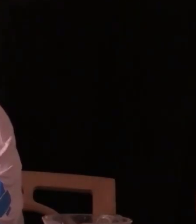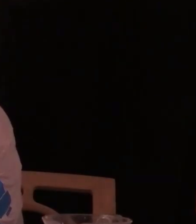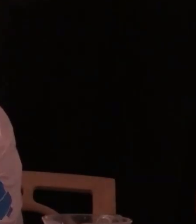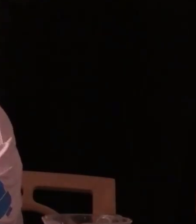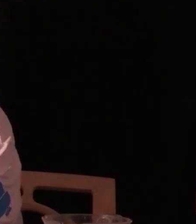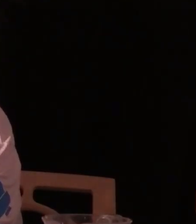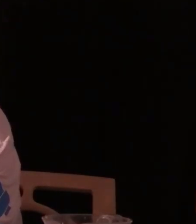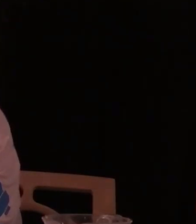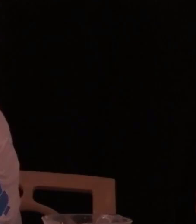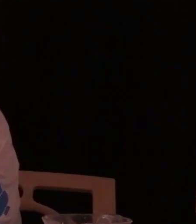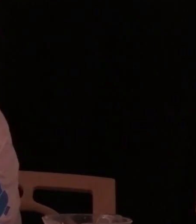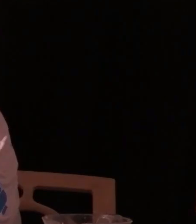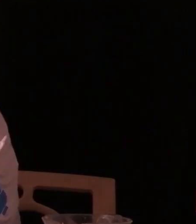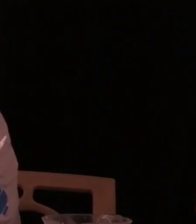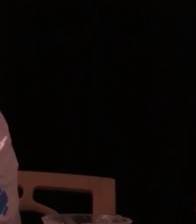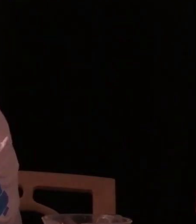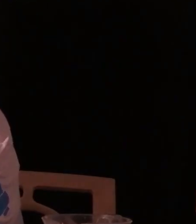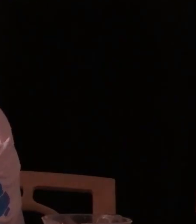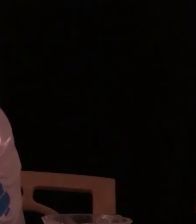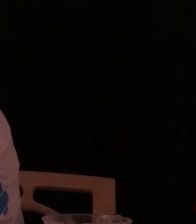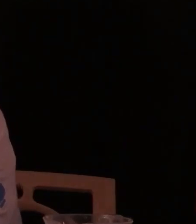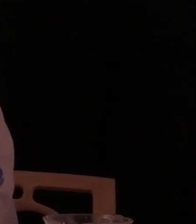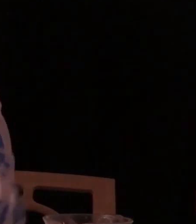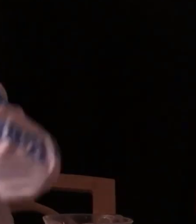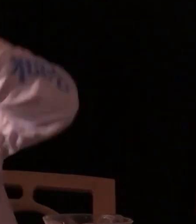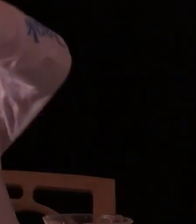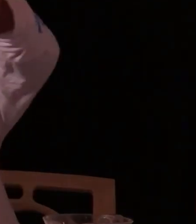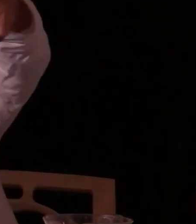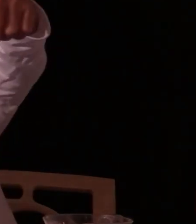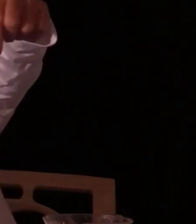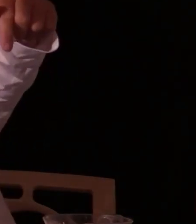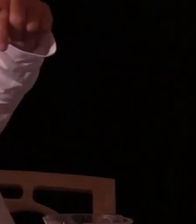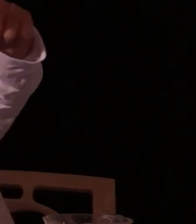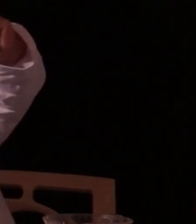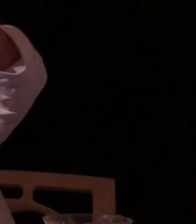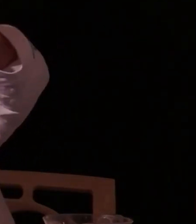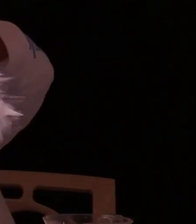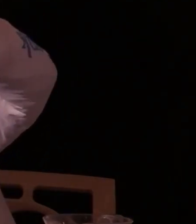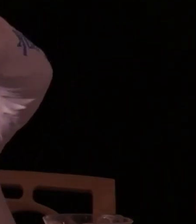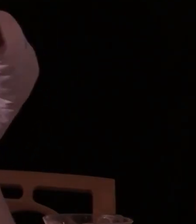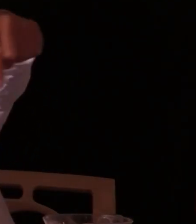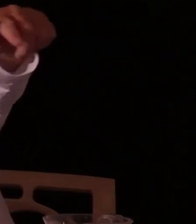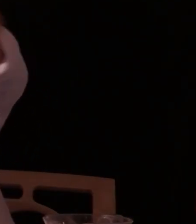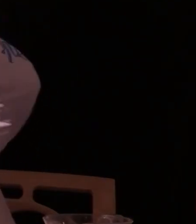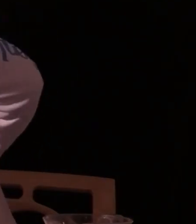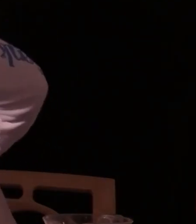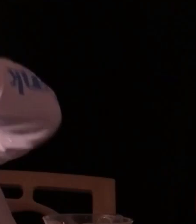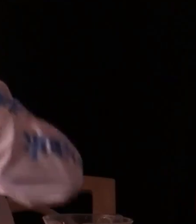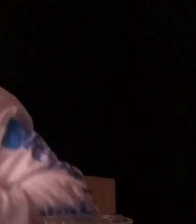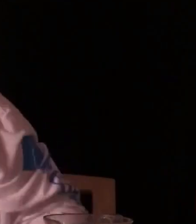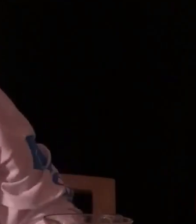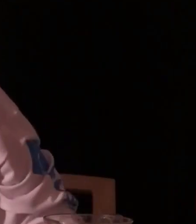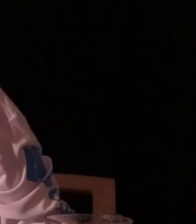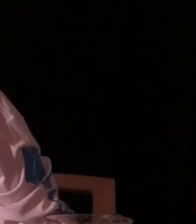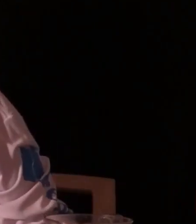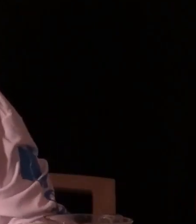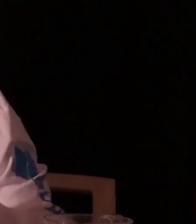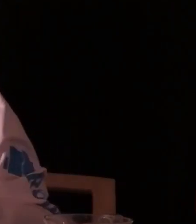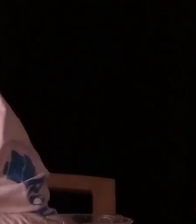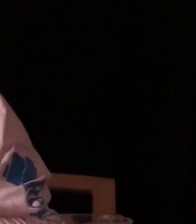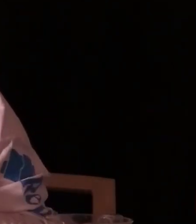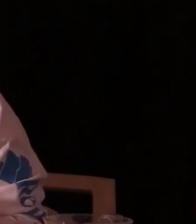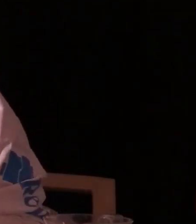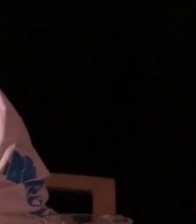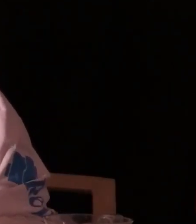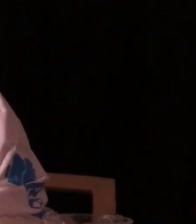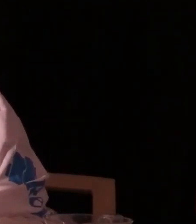Rampus. Rampus. We'll be traveling to Rampus in a big long line. It will take there and back the amount of boats we have